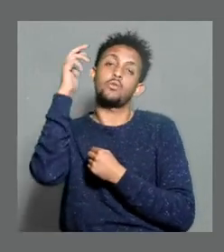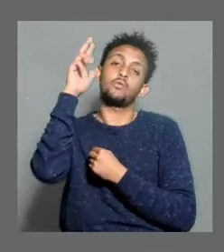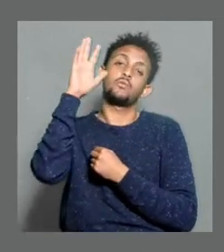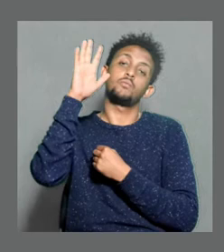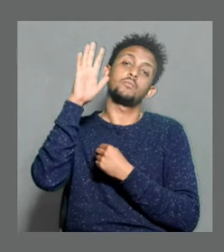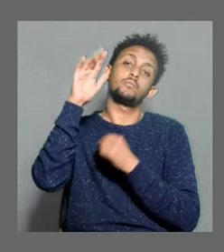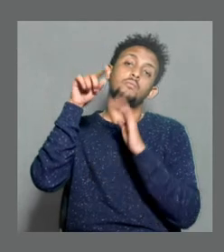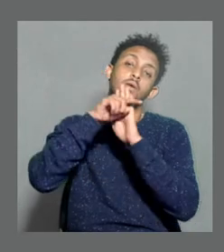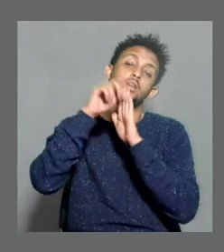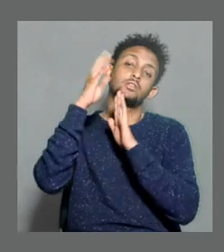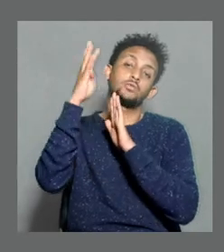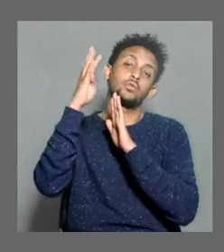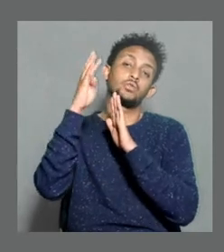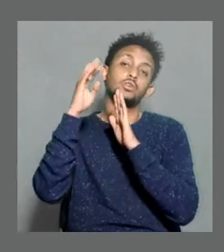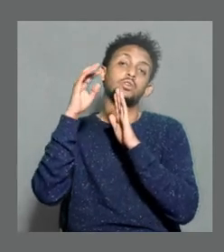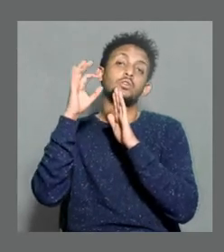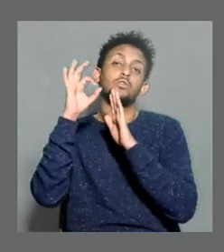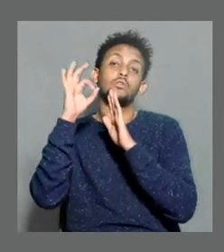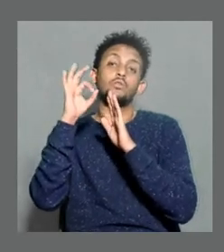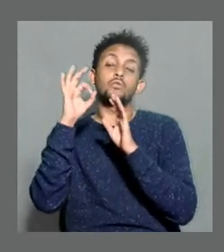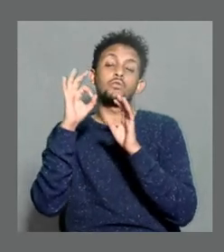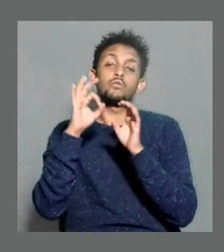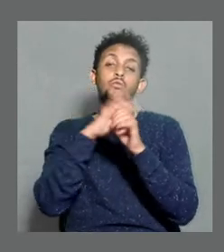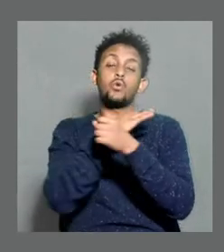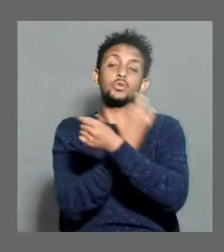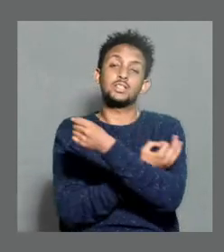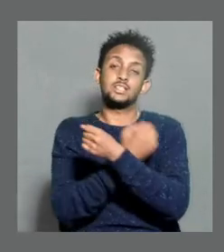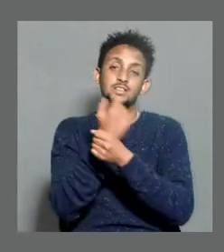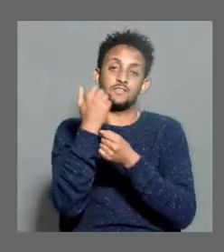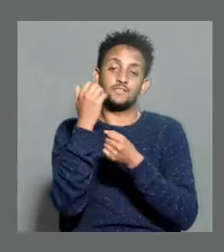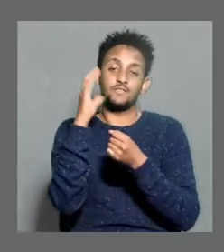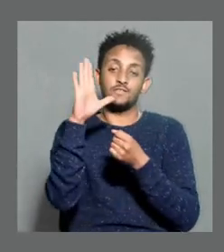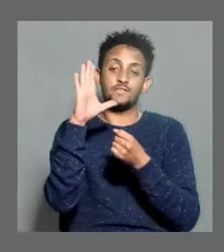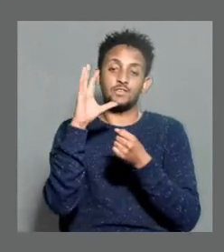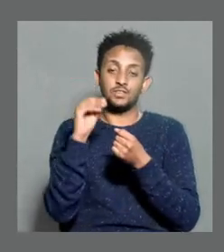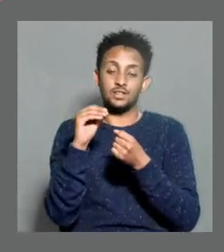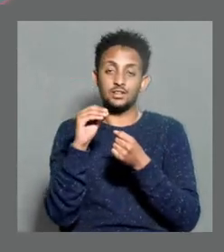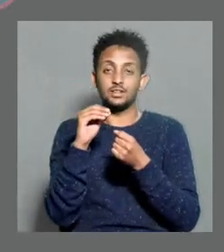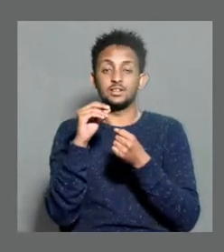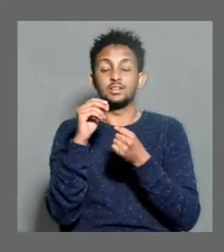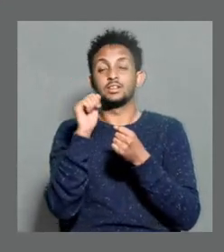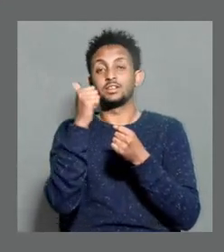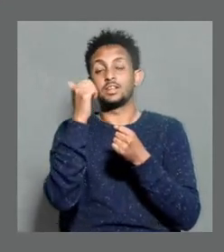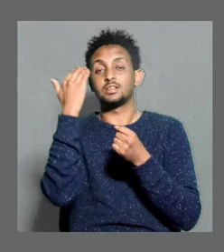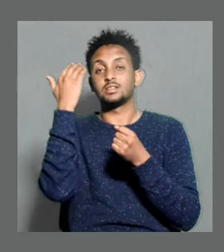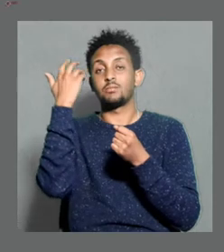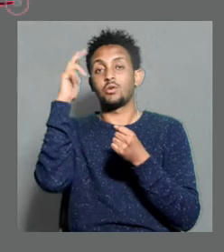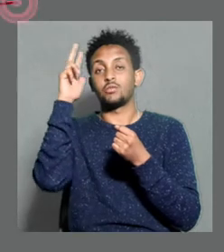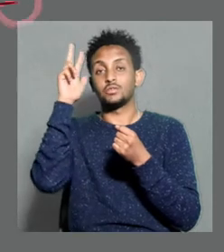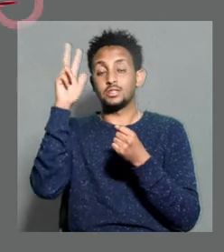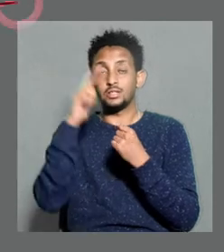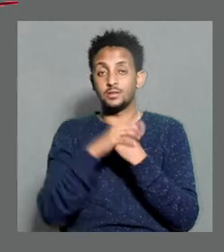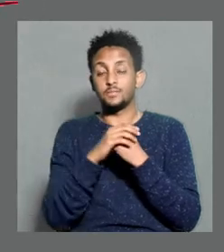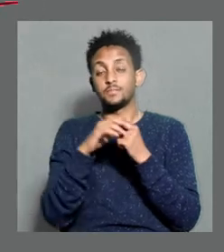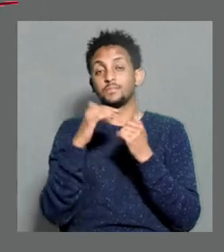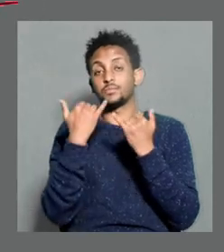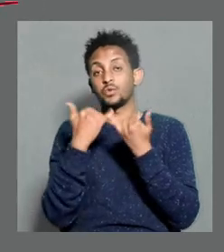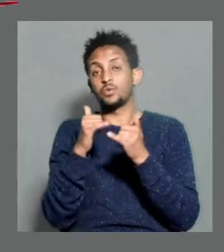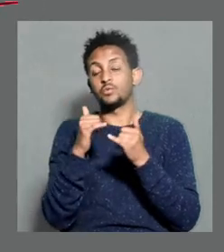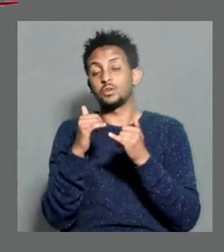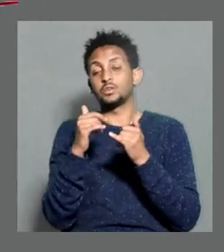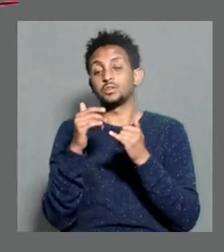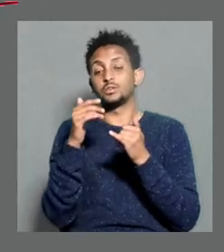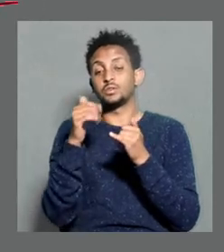minus 4. And the force is 15 times 10 to the power of 3 over